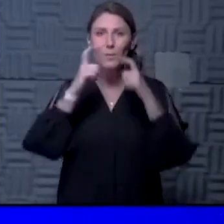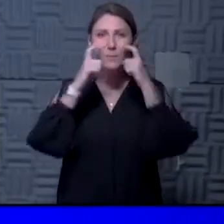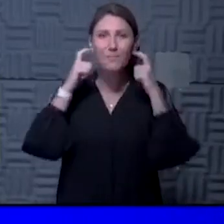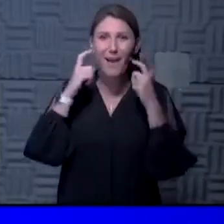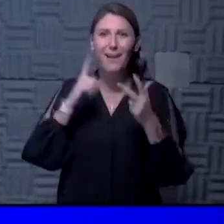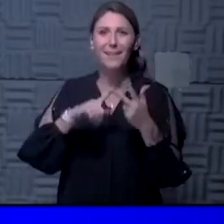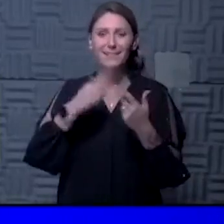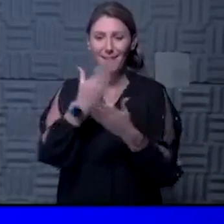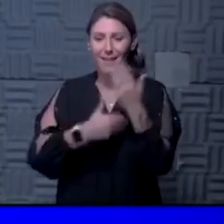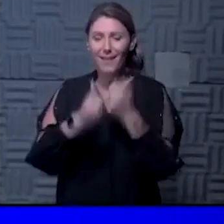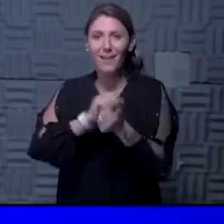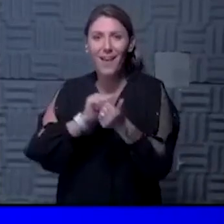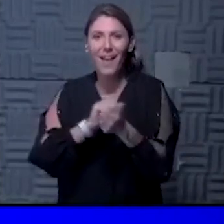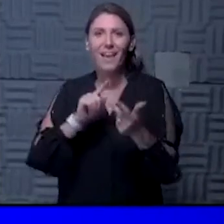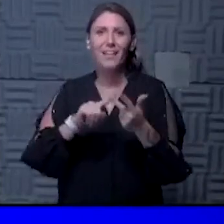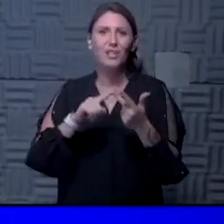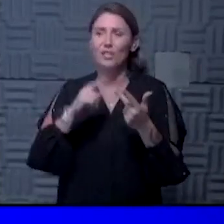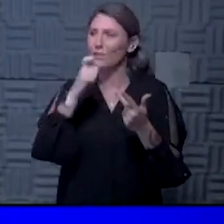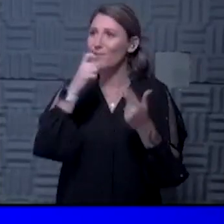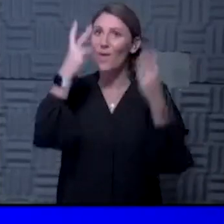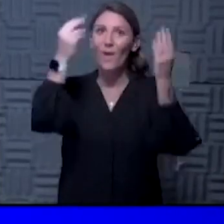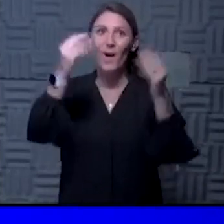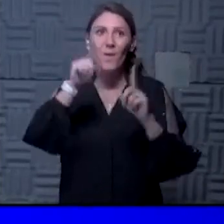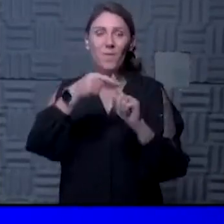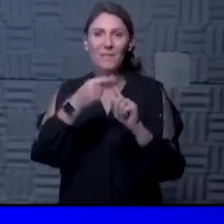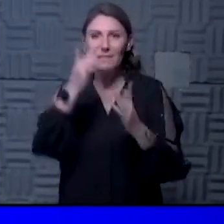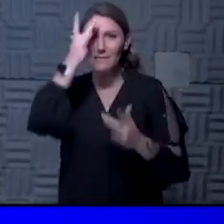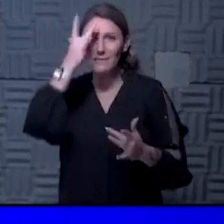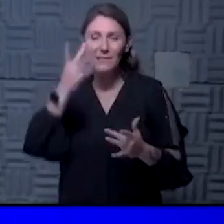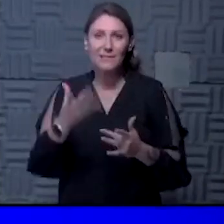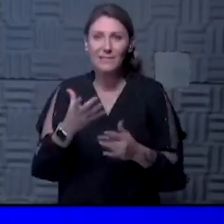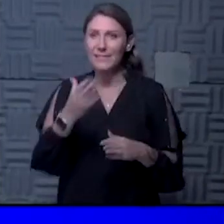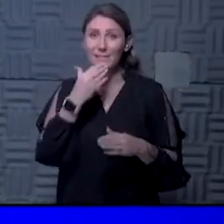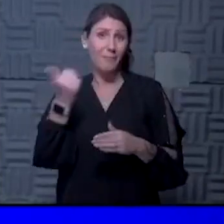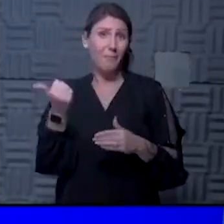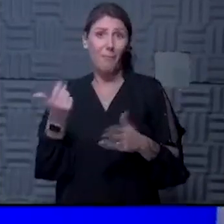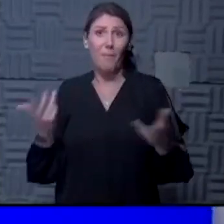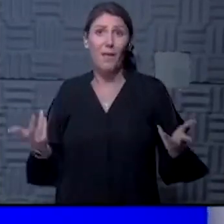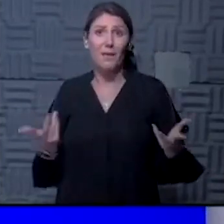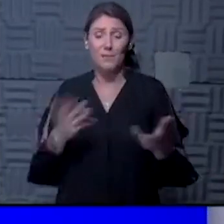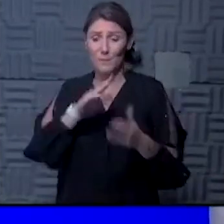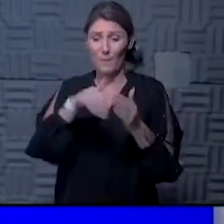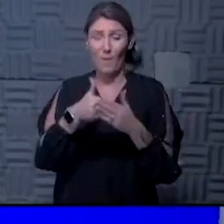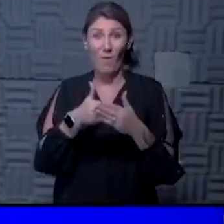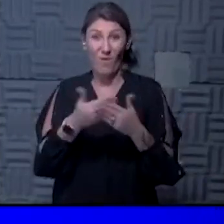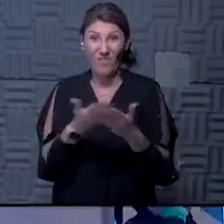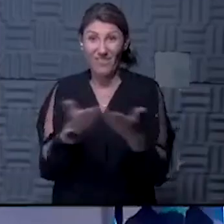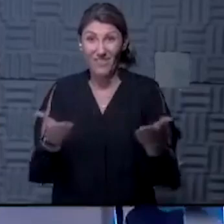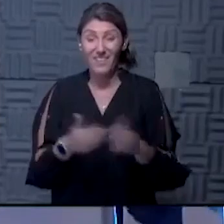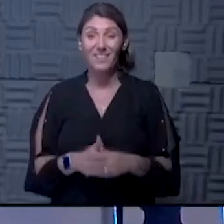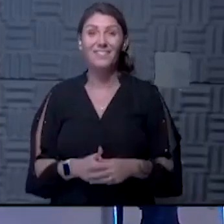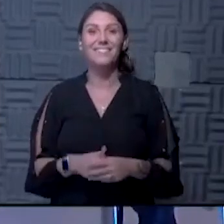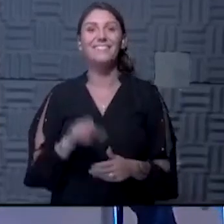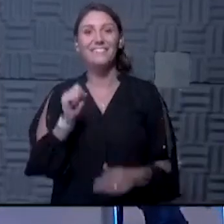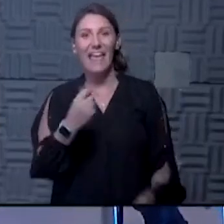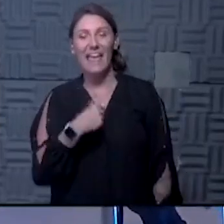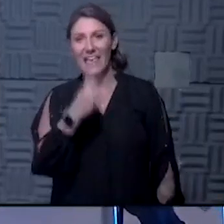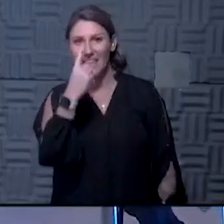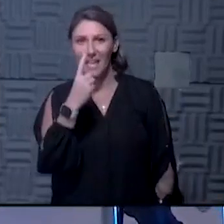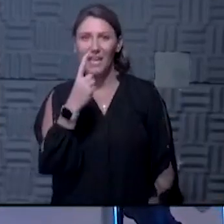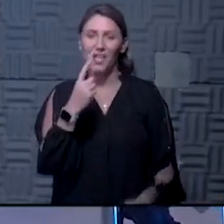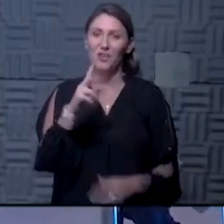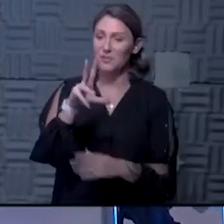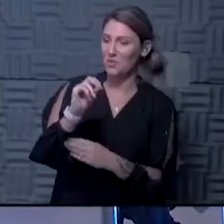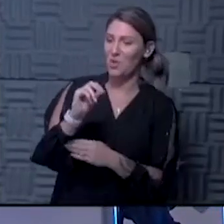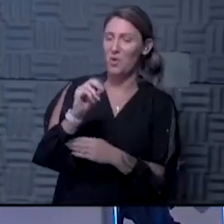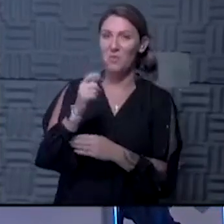hand hygiene. Don't go out if you're ill. So I think, really Nick said it best this whole show. Yeah, I think, we usually have 30 or more people